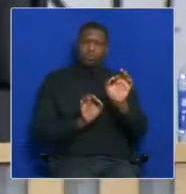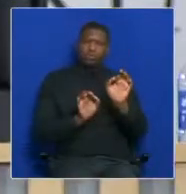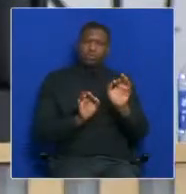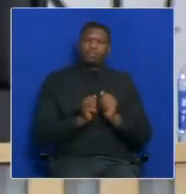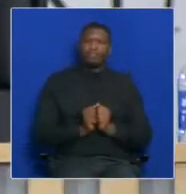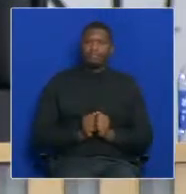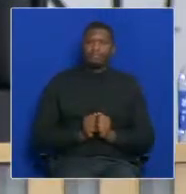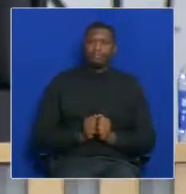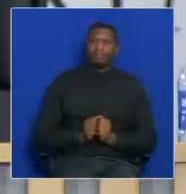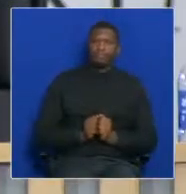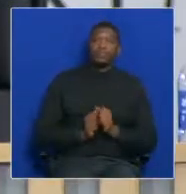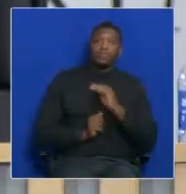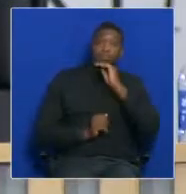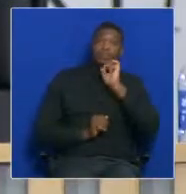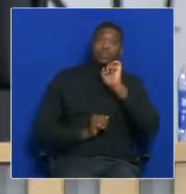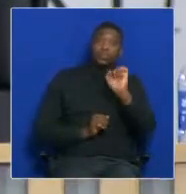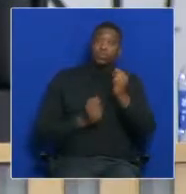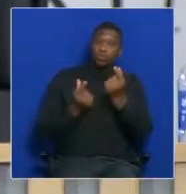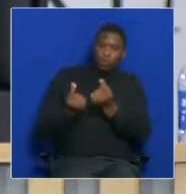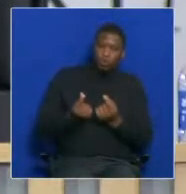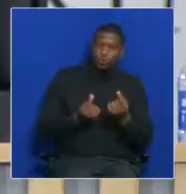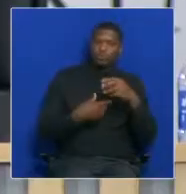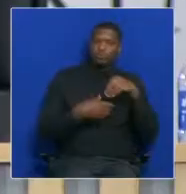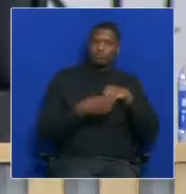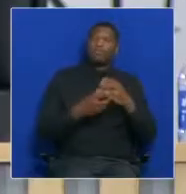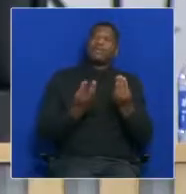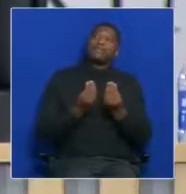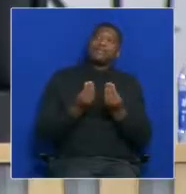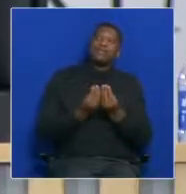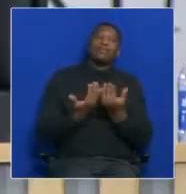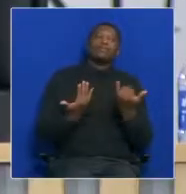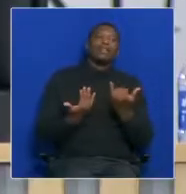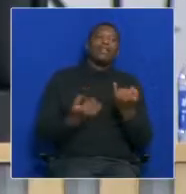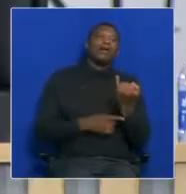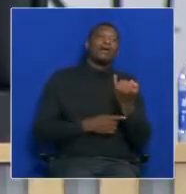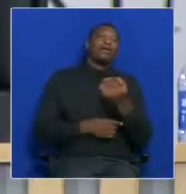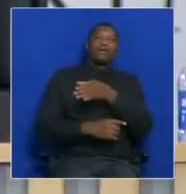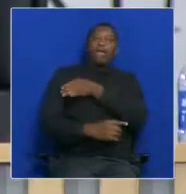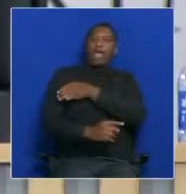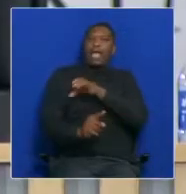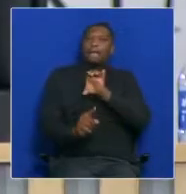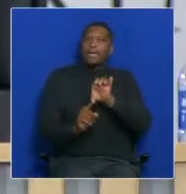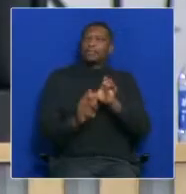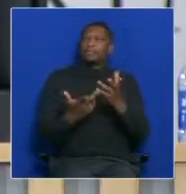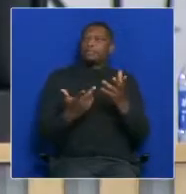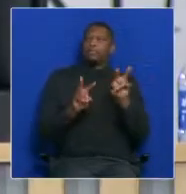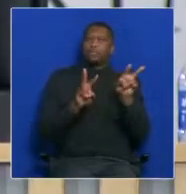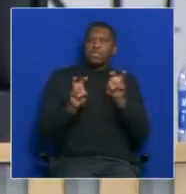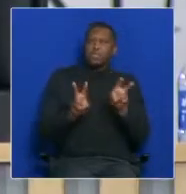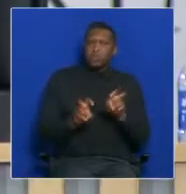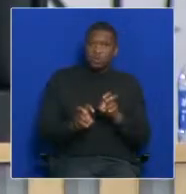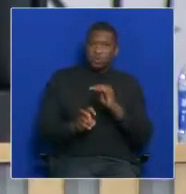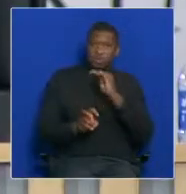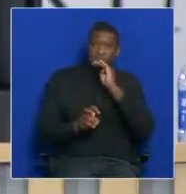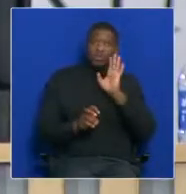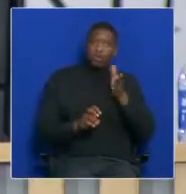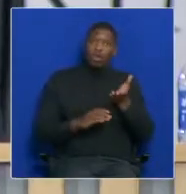So you deal with things like capacity issues. Would it extend to the approaches in the various